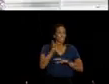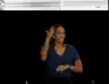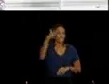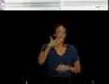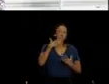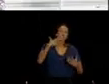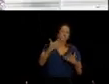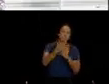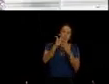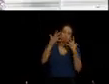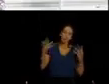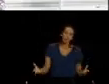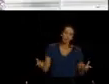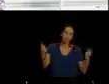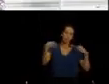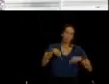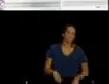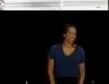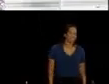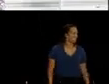thank you so much.